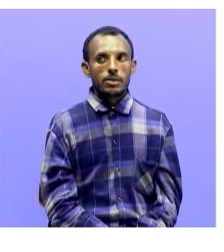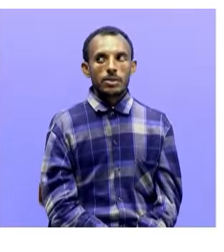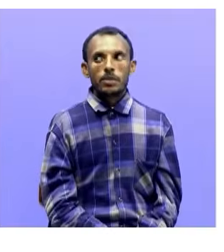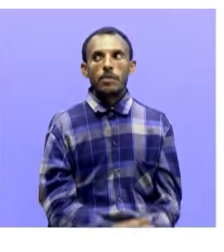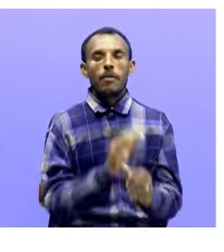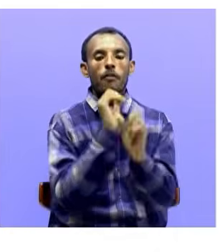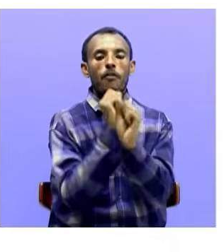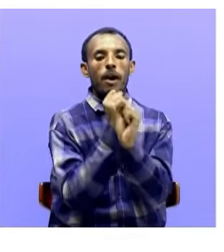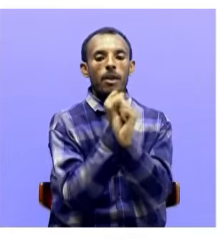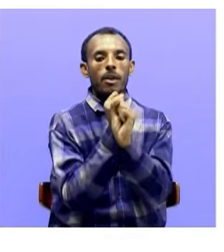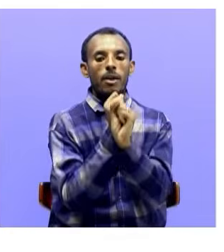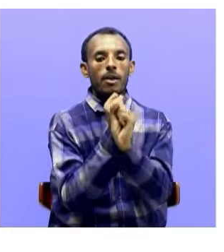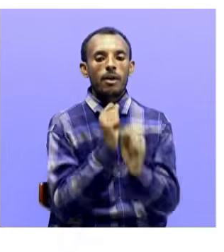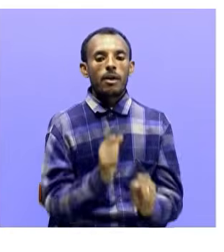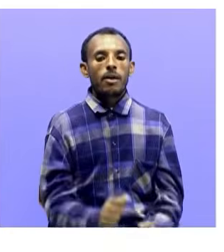Find